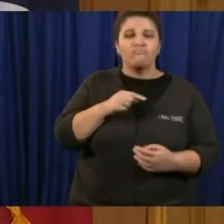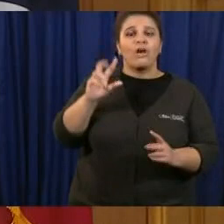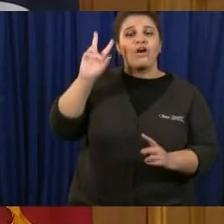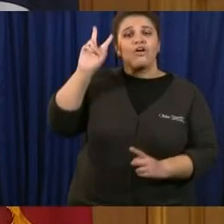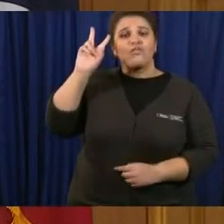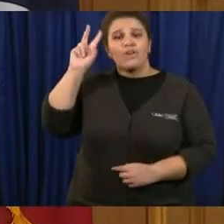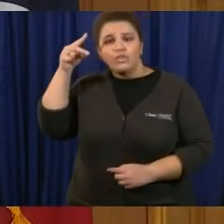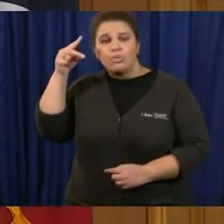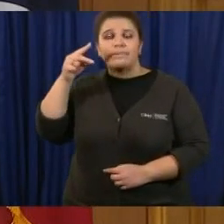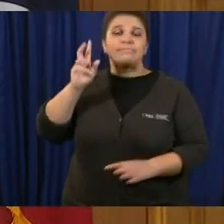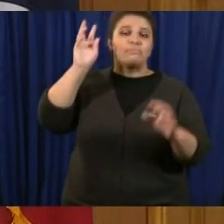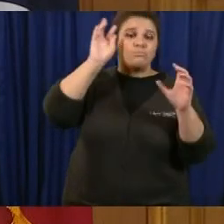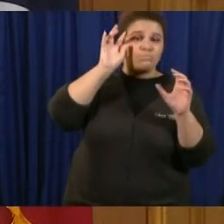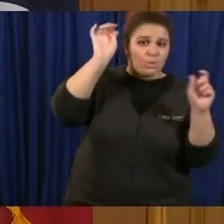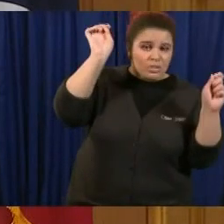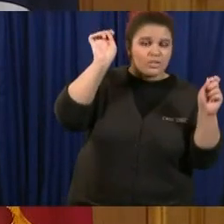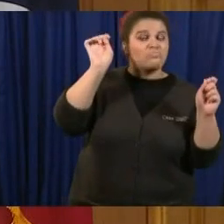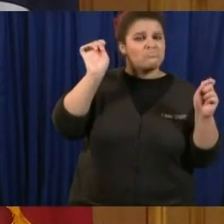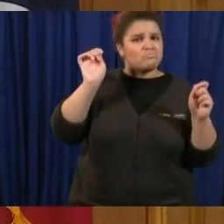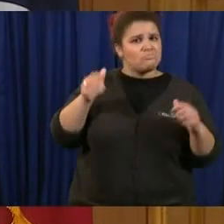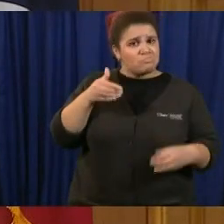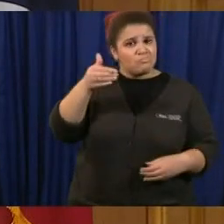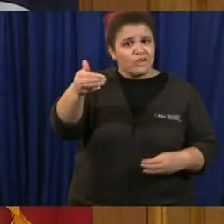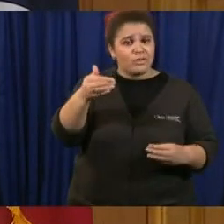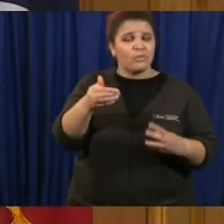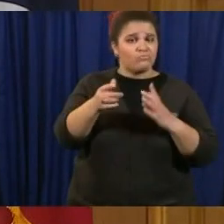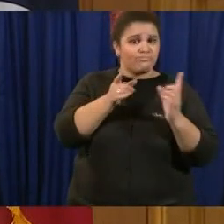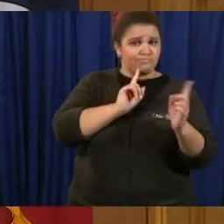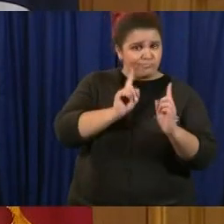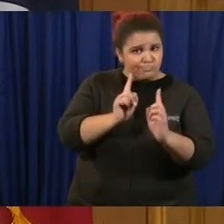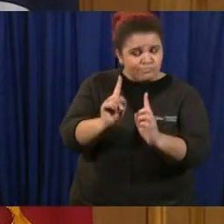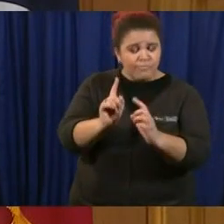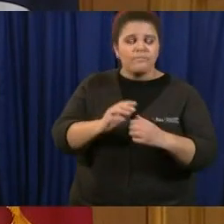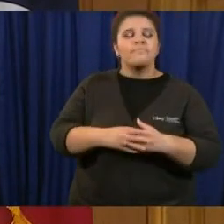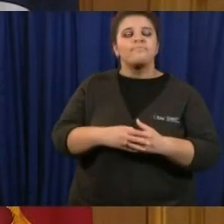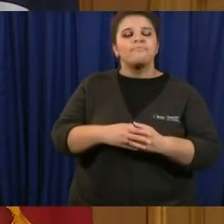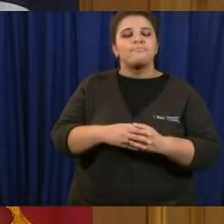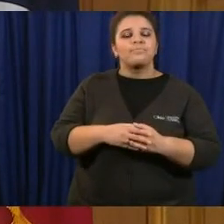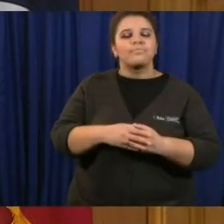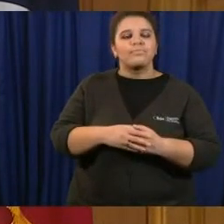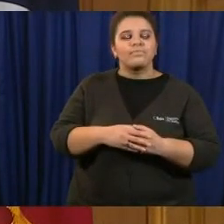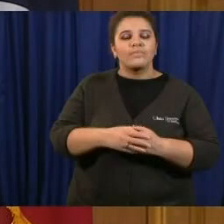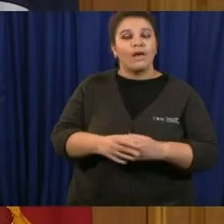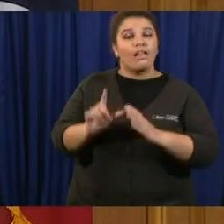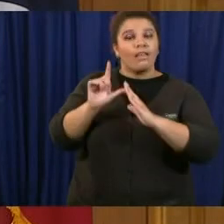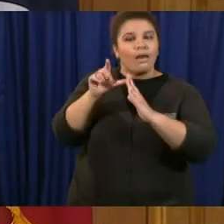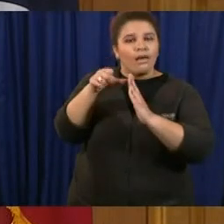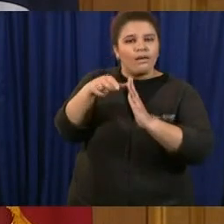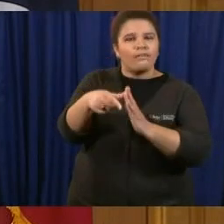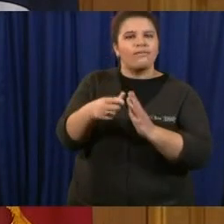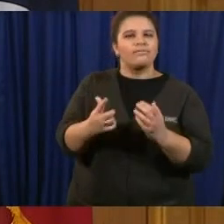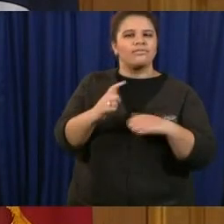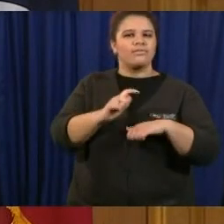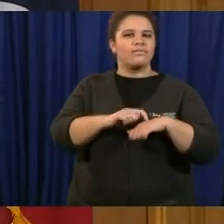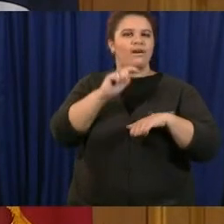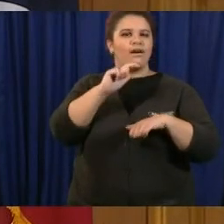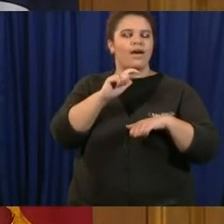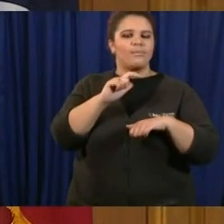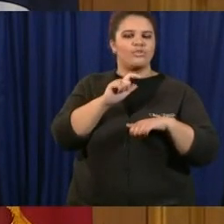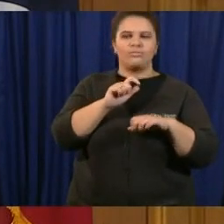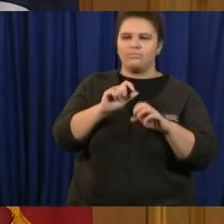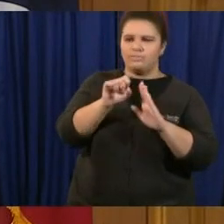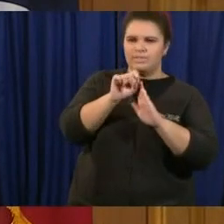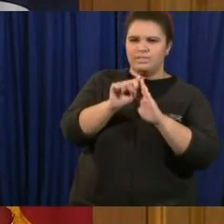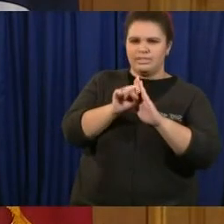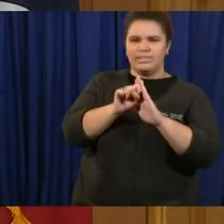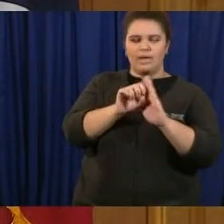the Trump administration. As we look to reopening parts of the state, have you gotten a sense from those conversations, will that effort be led by the